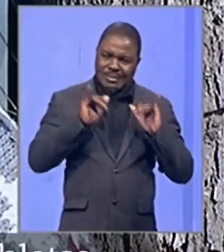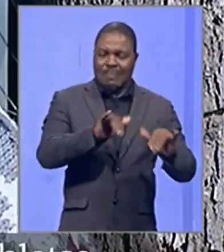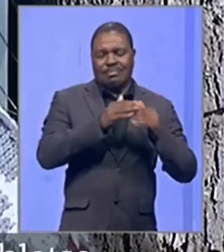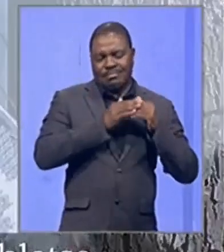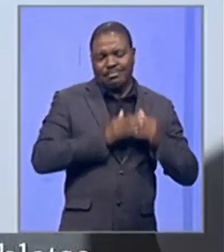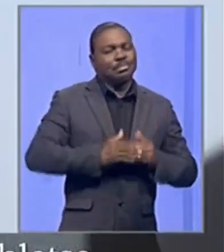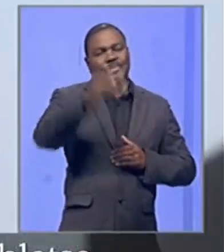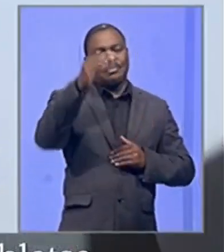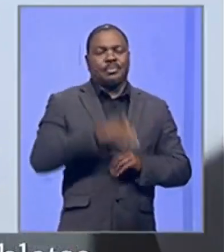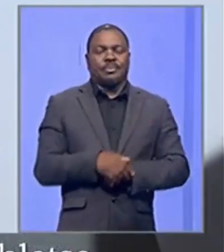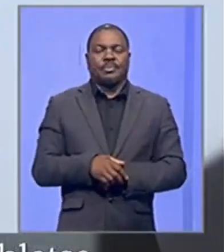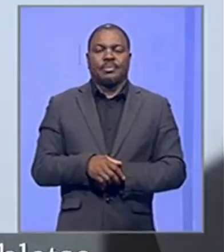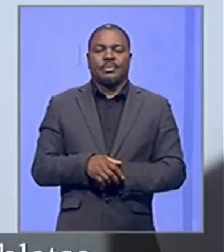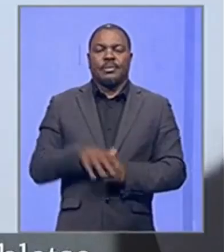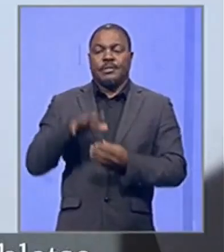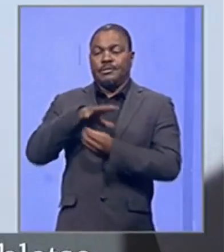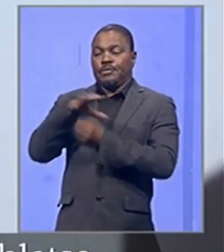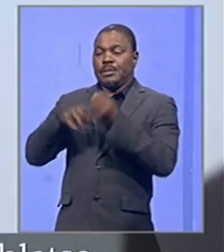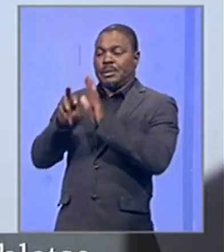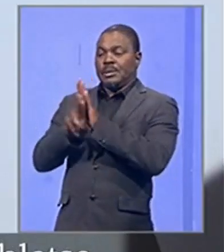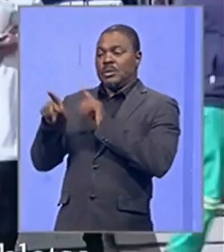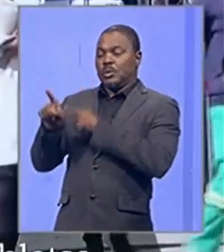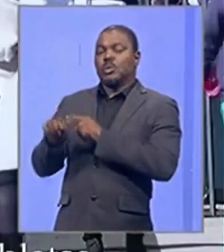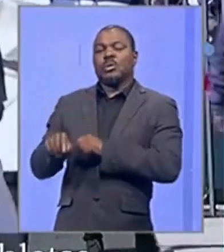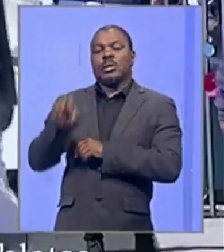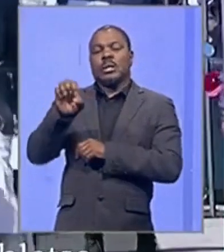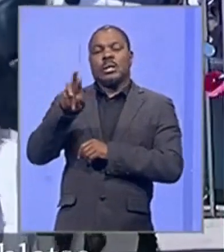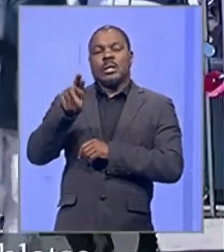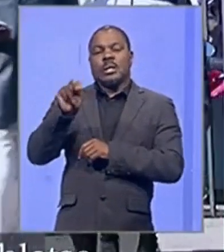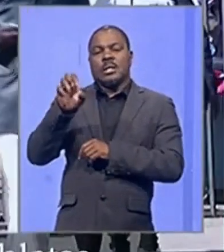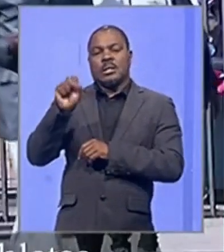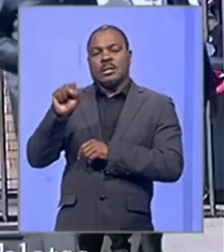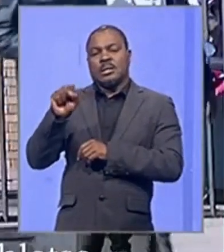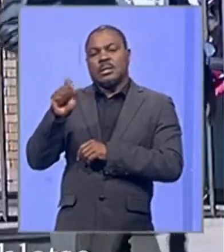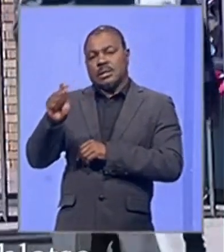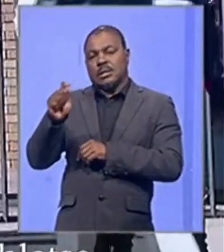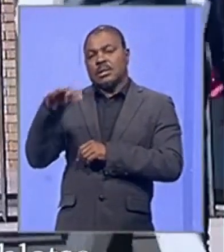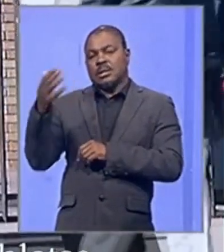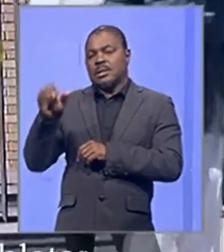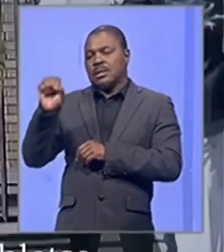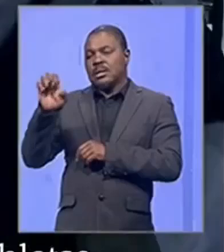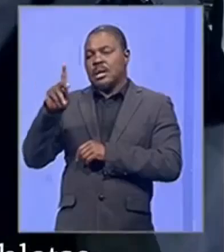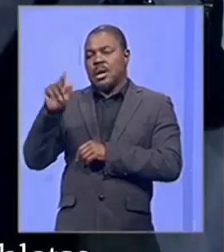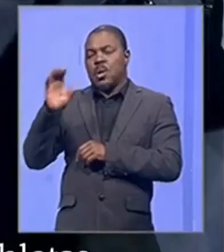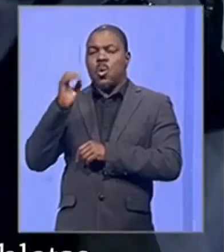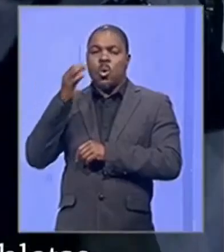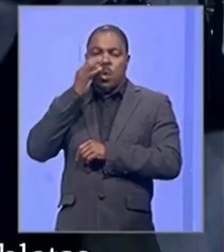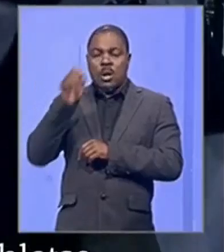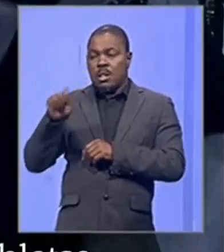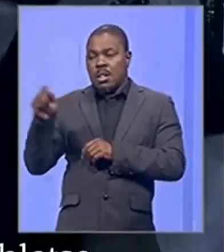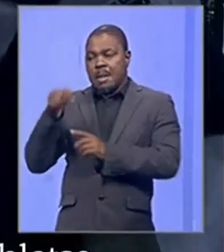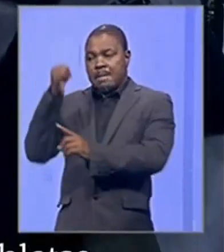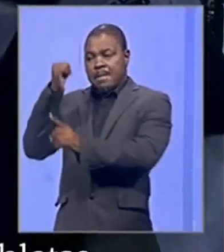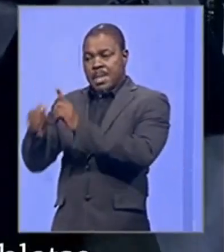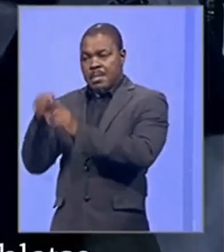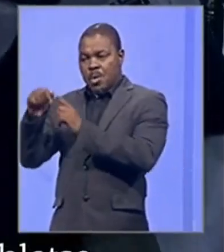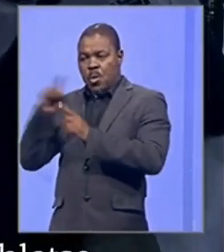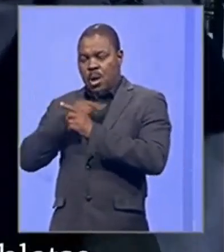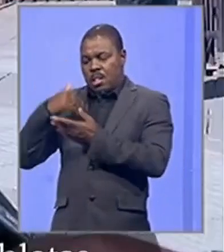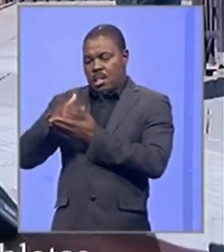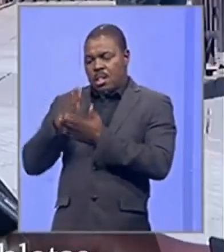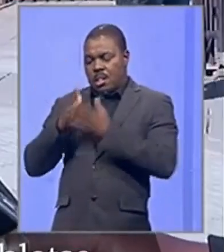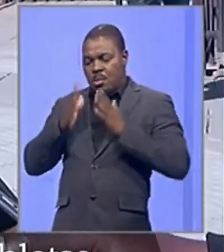ko. Kemedi ya lelapa Ernest Sekao o kaya gore batswasetlhabelo ba bolaetswe gore go gopelwe dikarolo dingwe tsa mebele ya